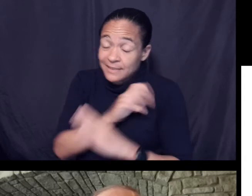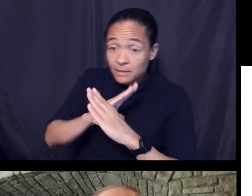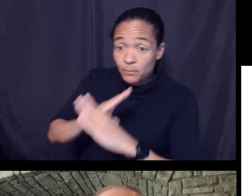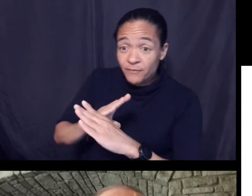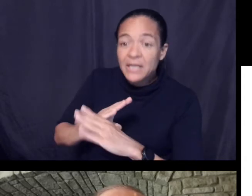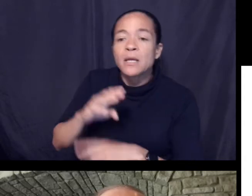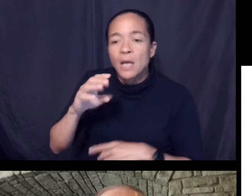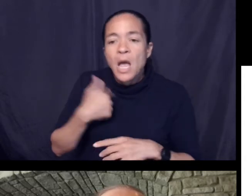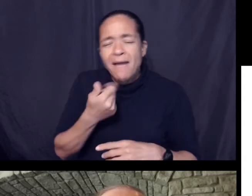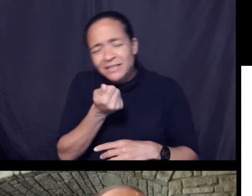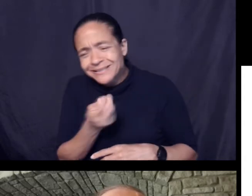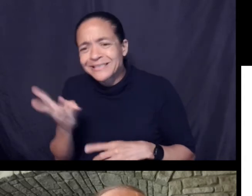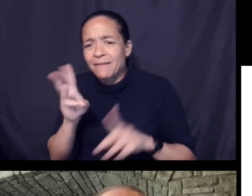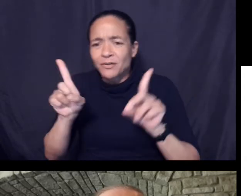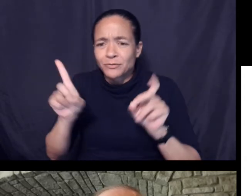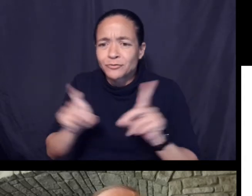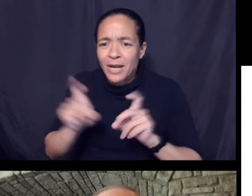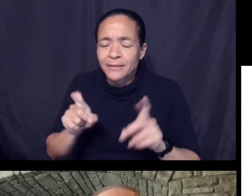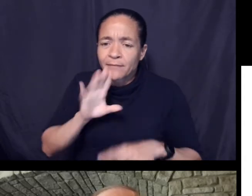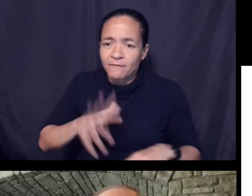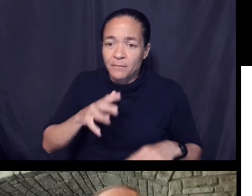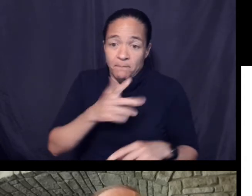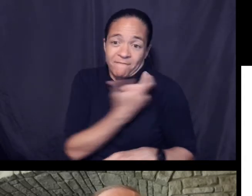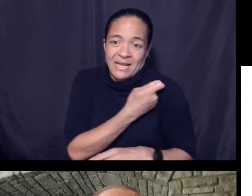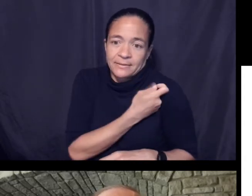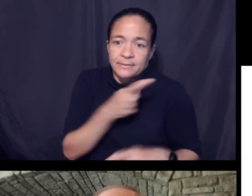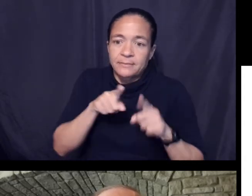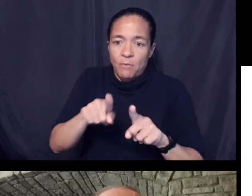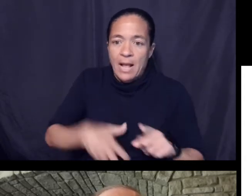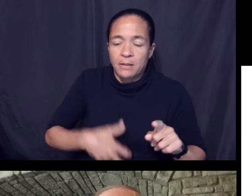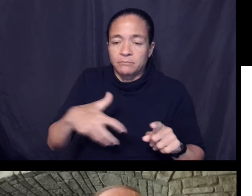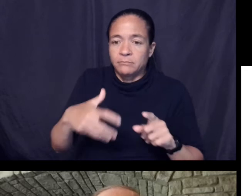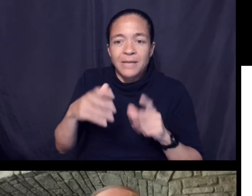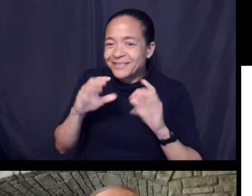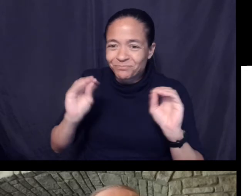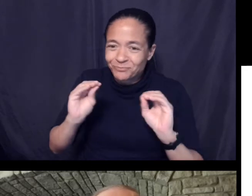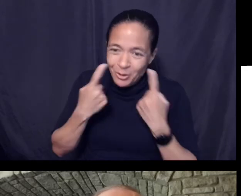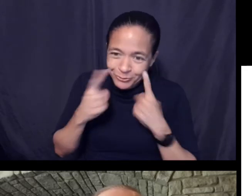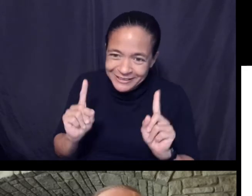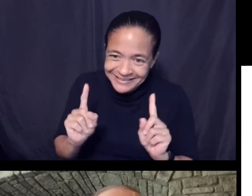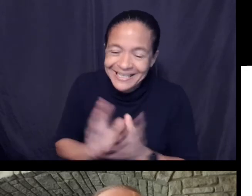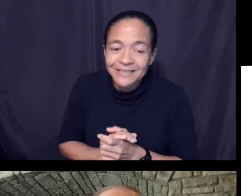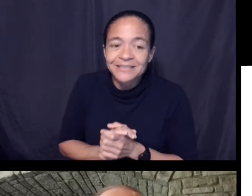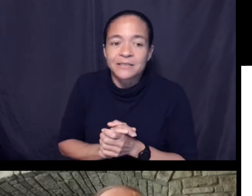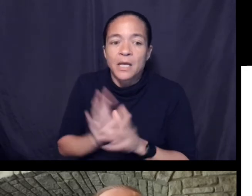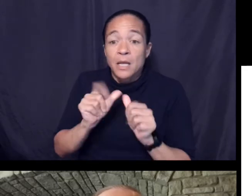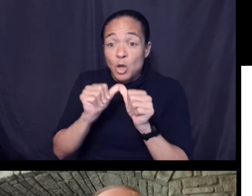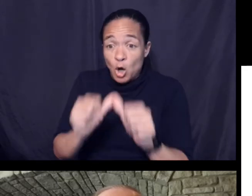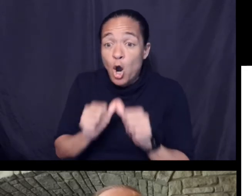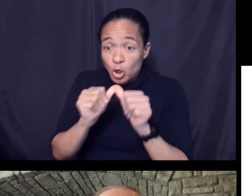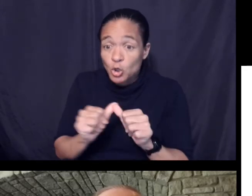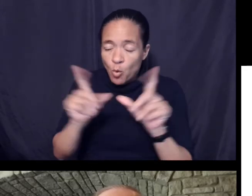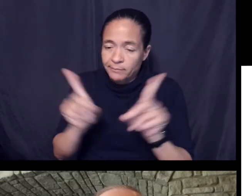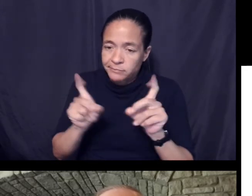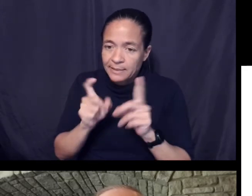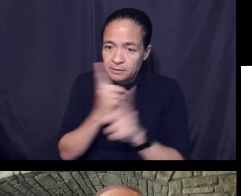Well, there have been several trials of maternal vaccines to prevent the infection without success to this point, and there's an ongoing